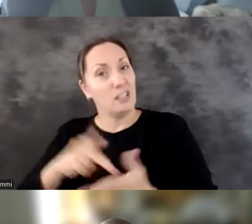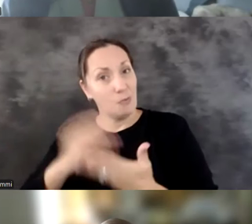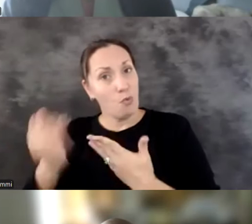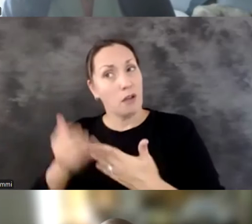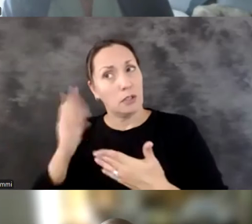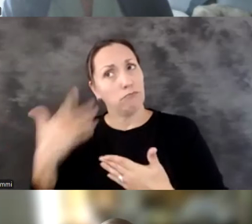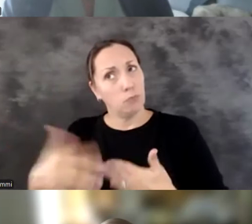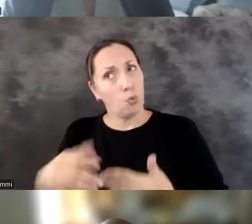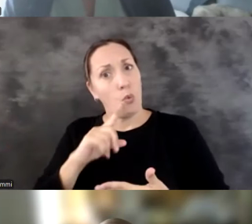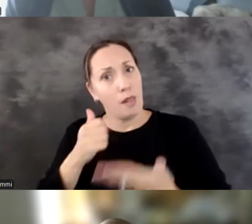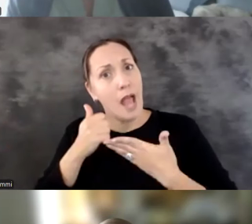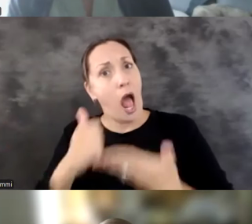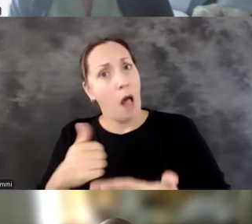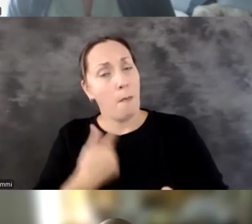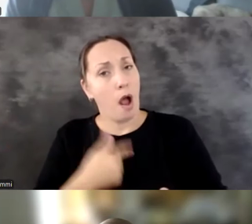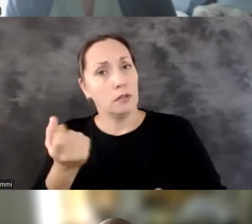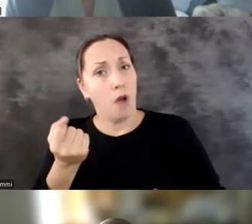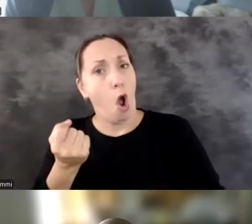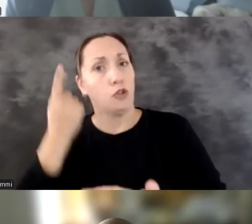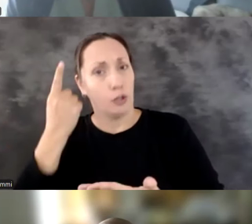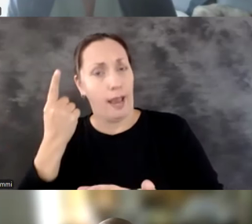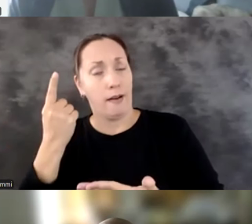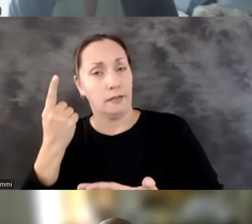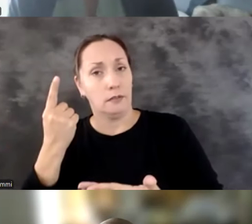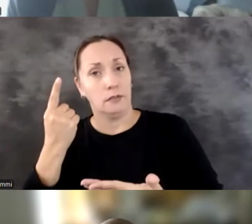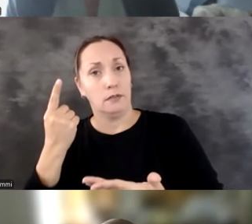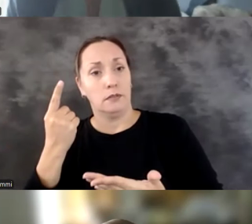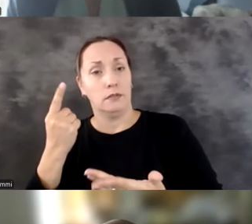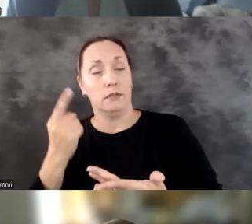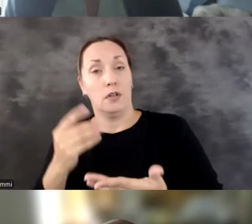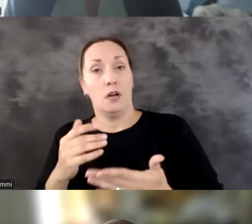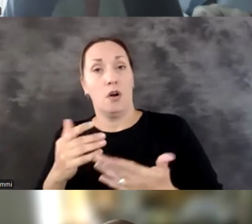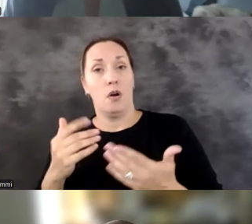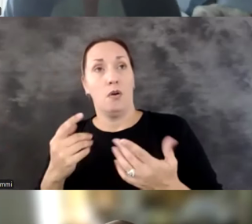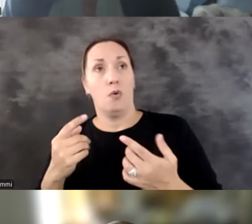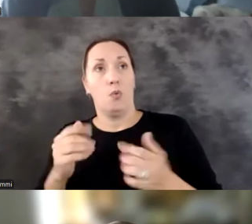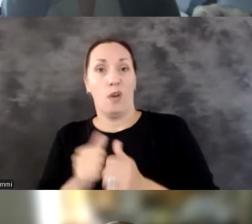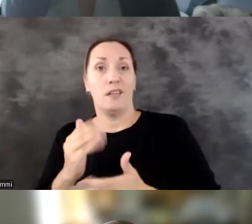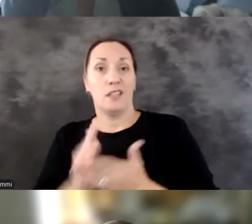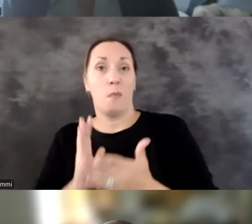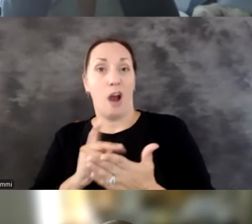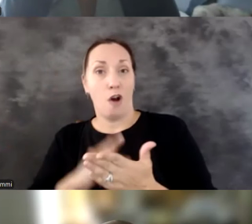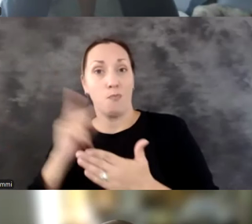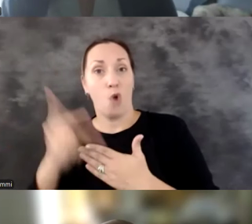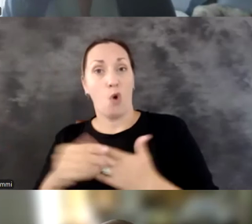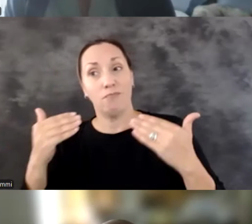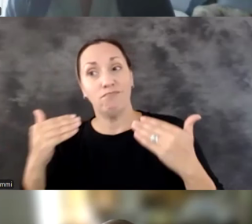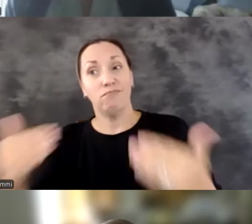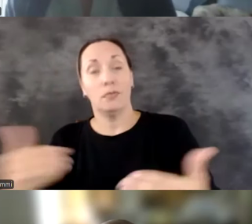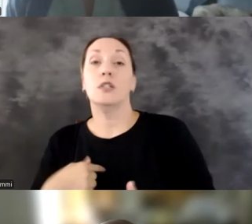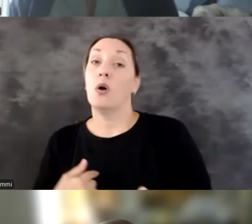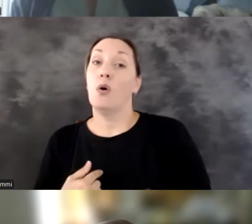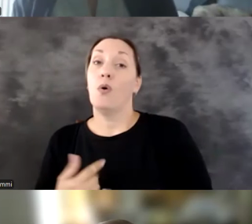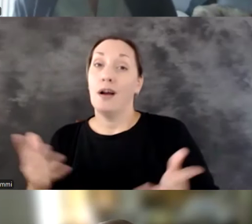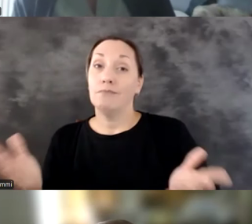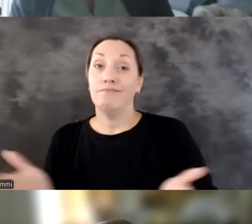us understand some of that as we move forward with some of our programs. So I do invite you all to check out the